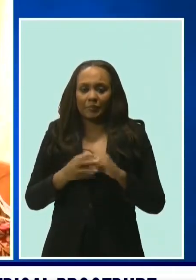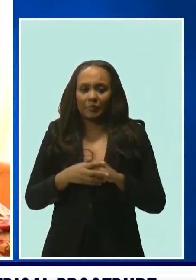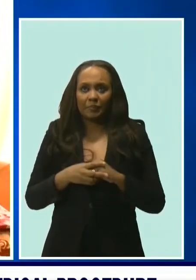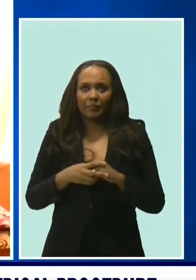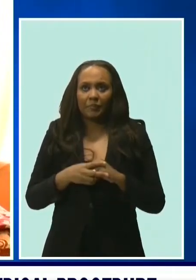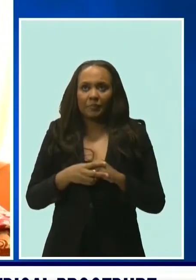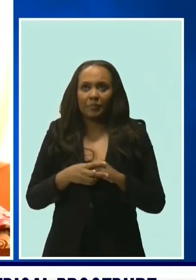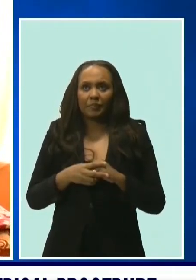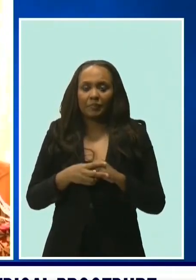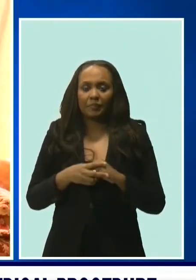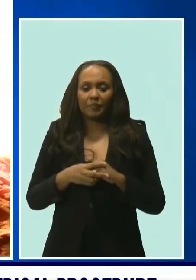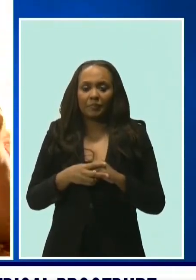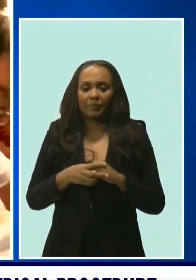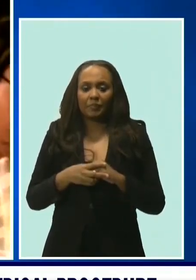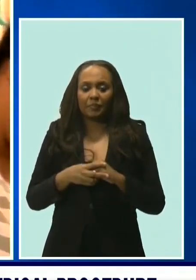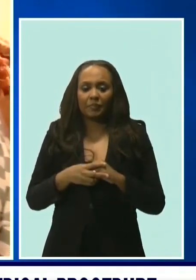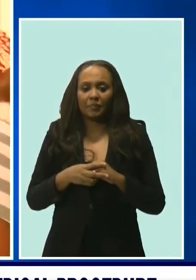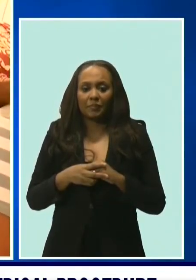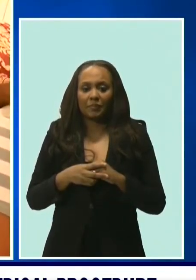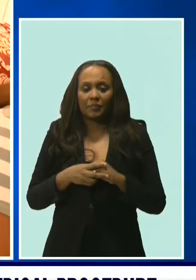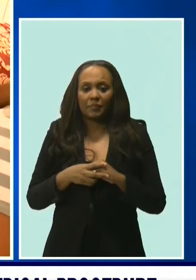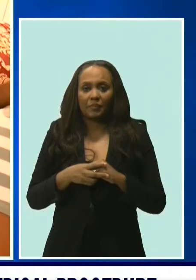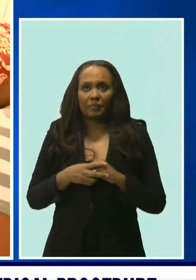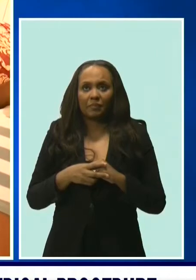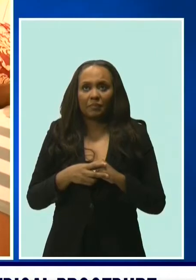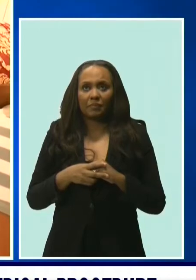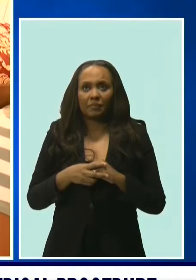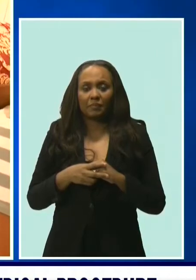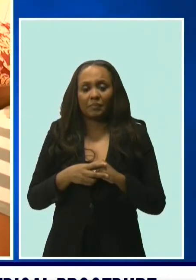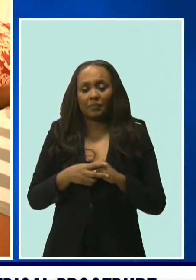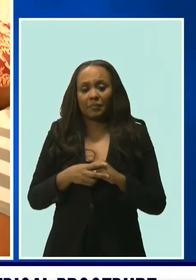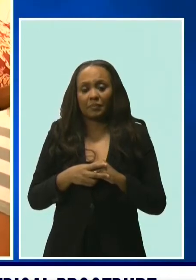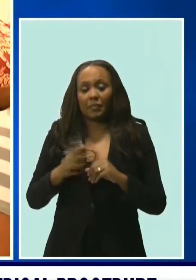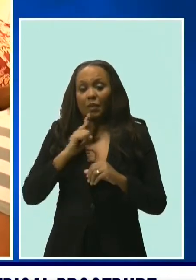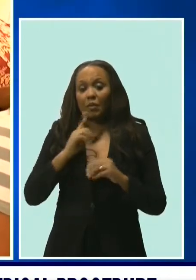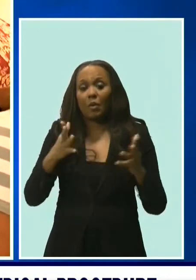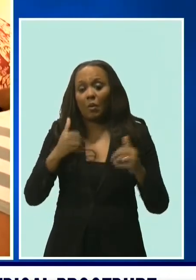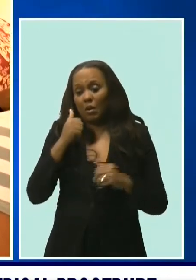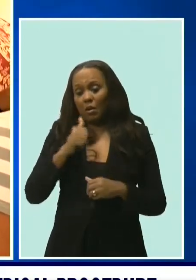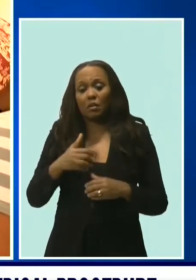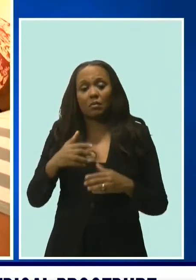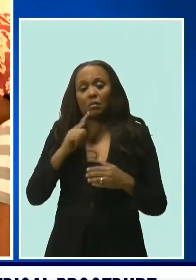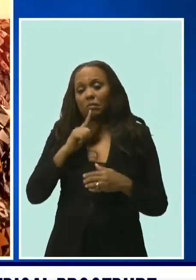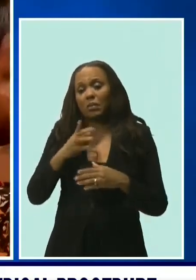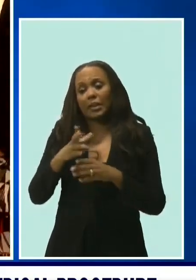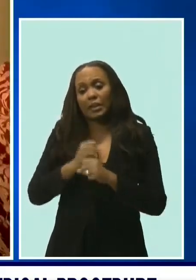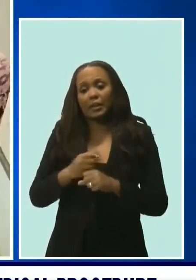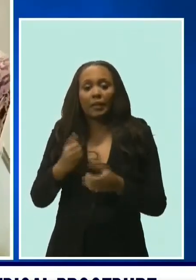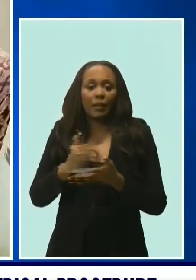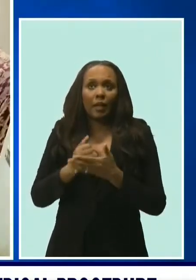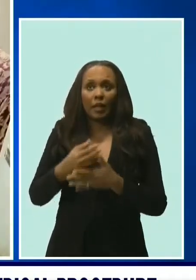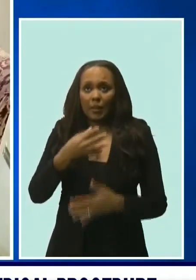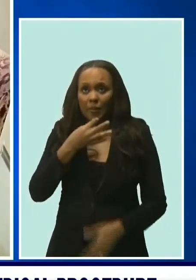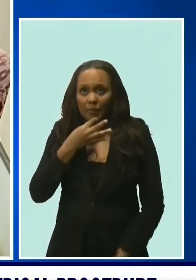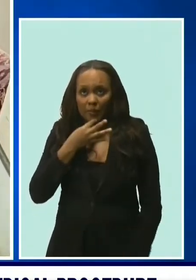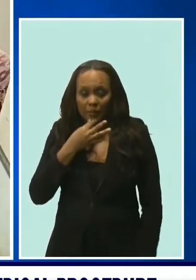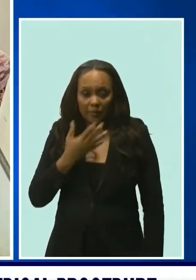be moving to shut down those businesses found in breach of the rules. What we are noticing that this society has been